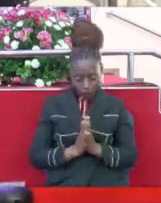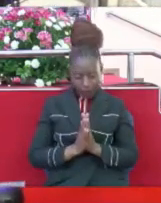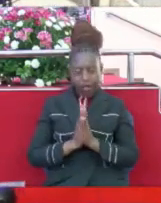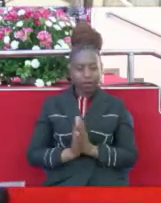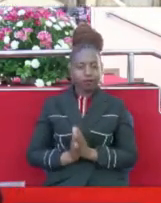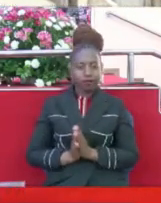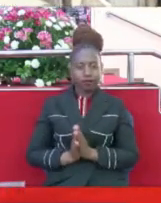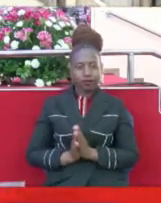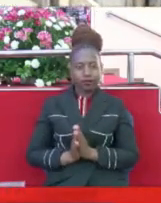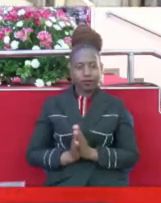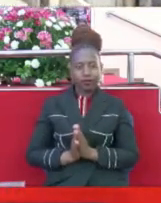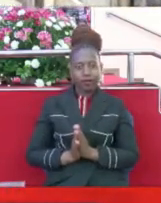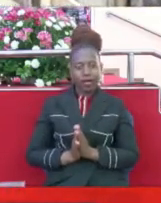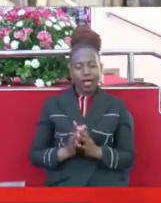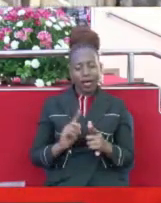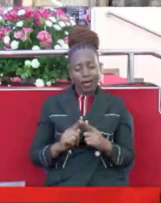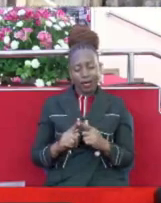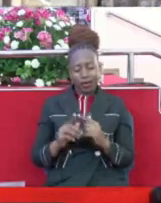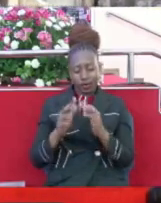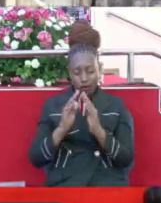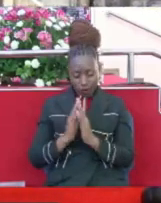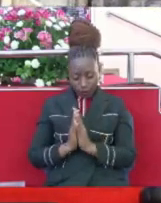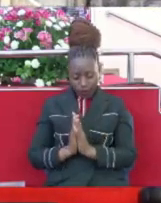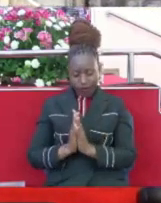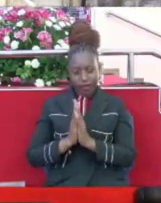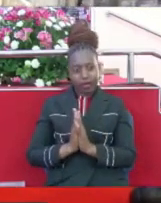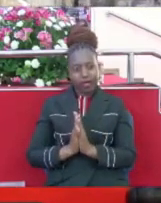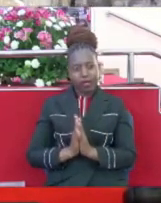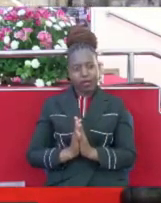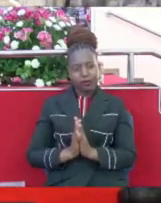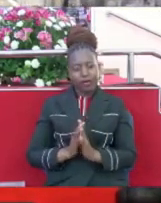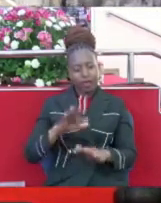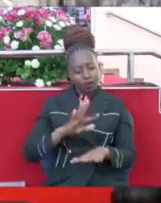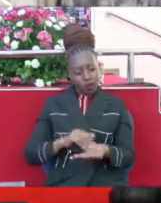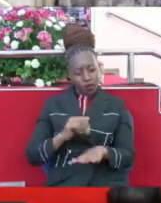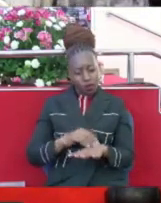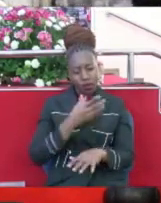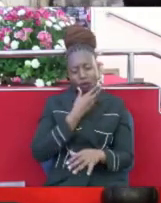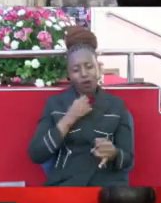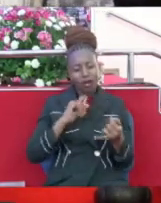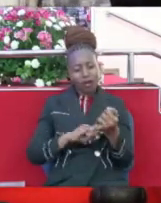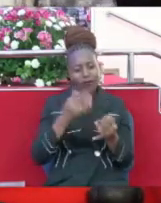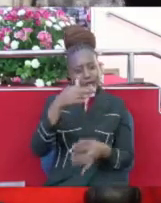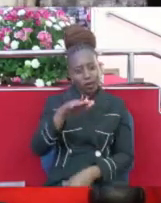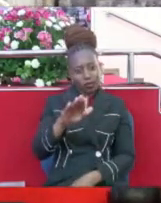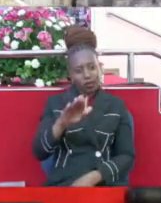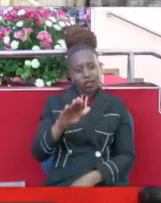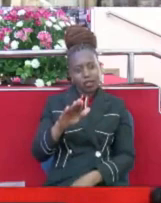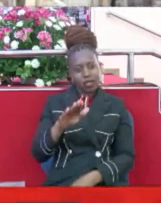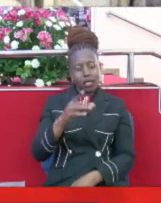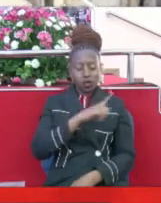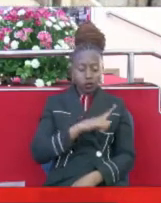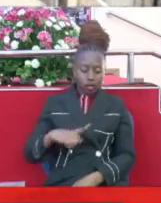you name them his name. Na unaziweka pale na unaziita jina lake. And you begin calling your husband to the Lord Jesus Christ. Na unamwita mumeo